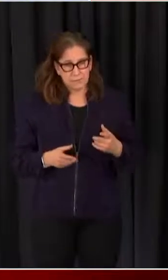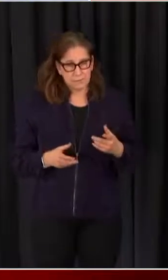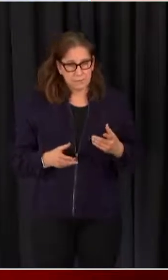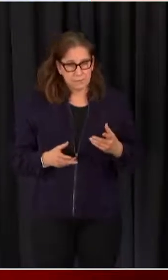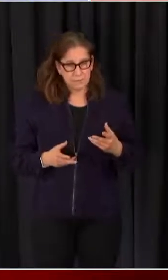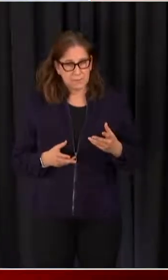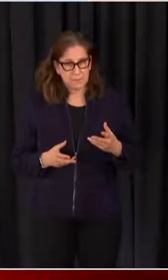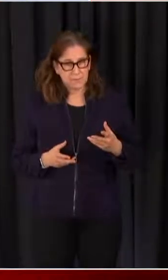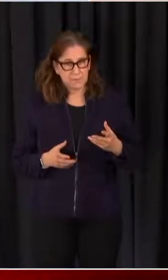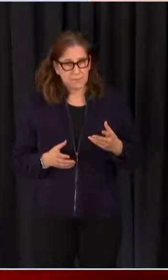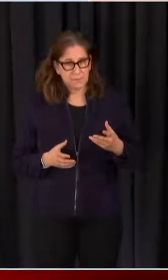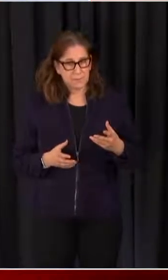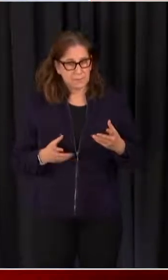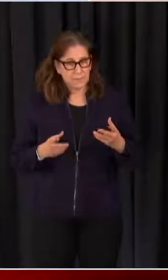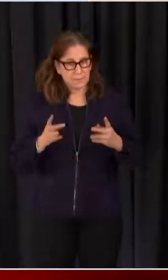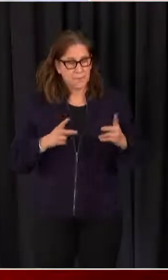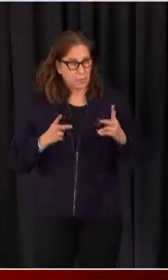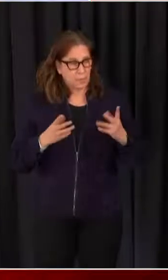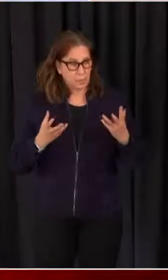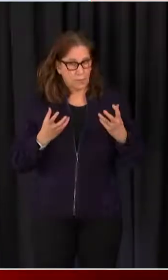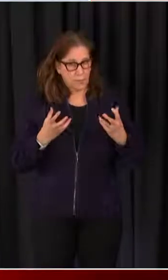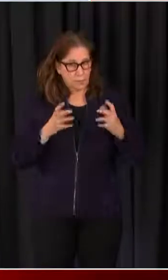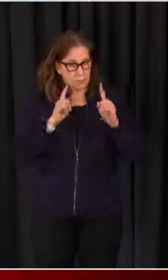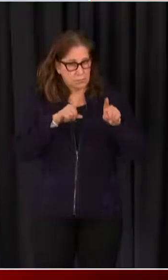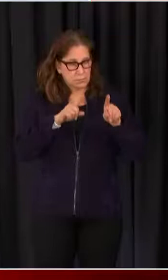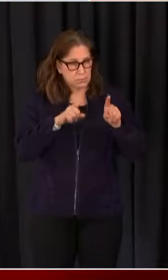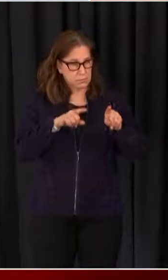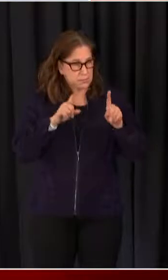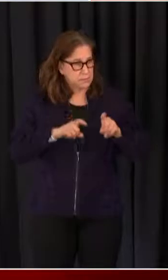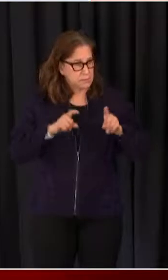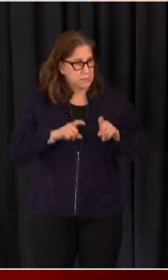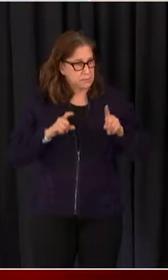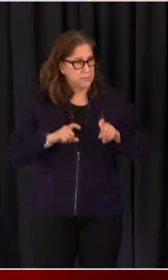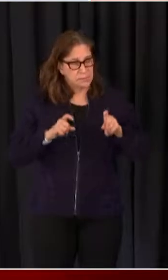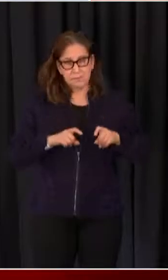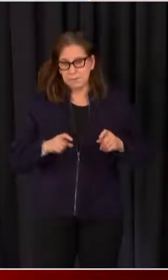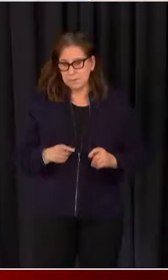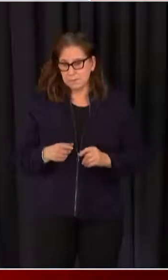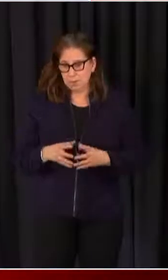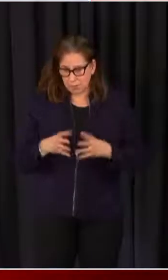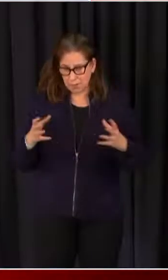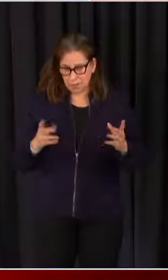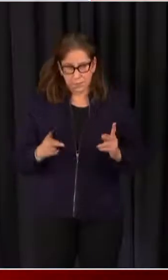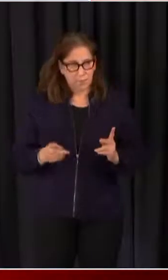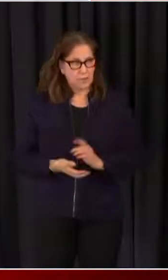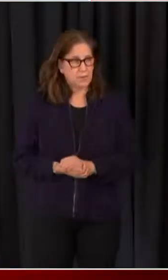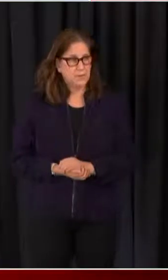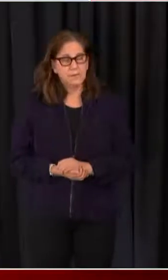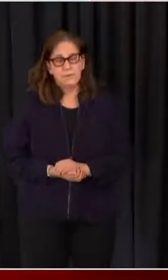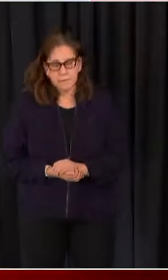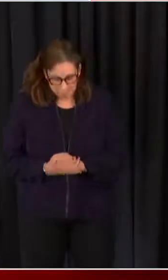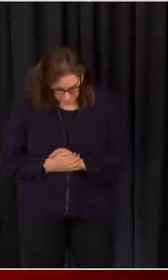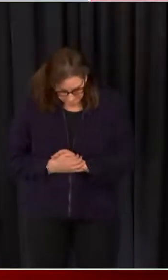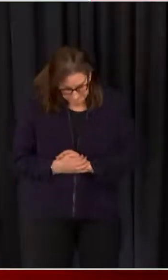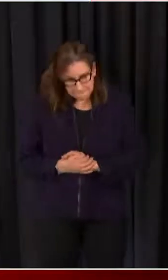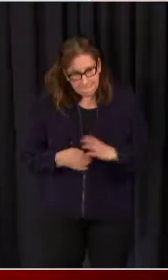about preparations. Yep, thanks for that question. Last week on Thursday, we saw almost a